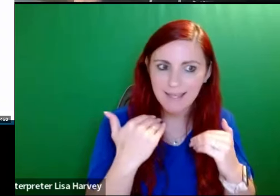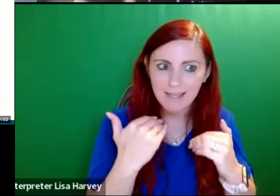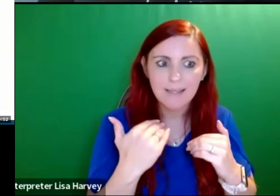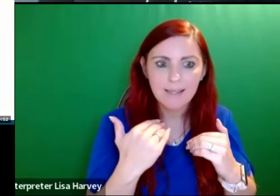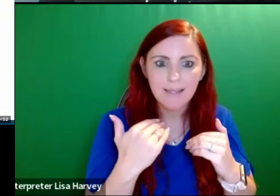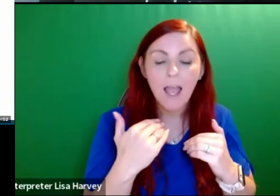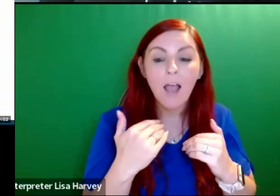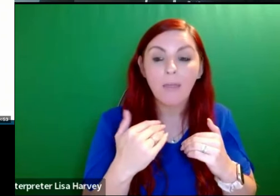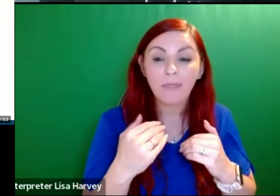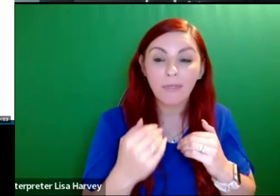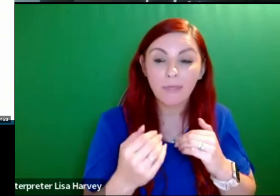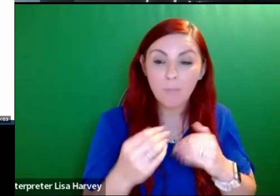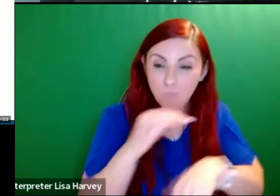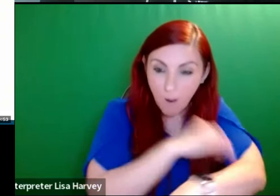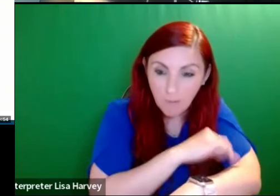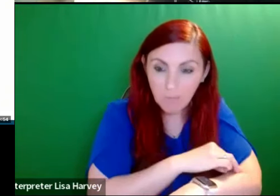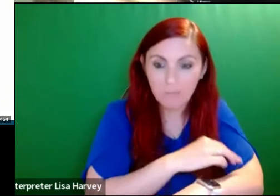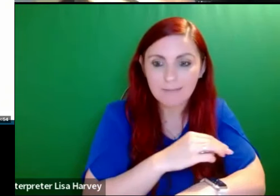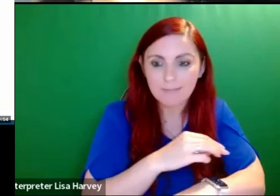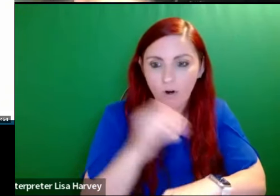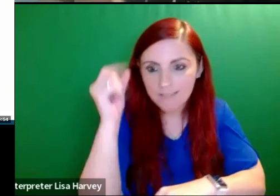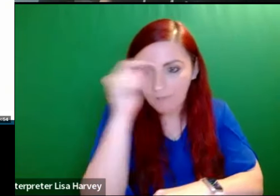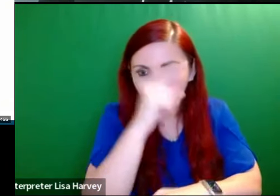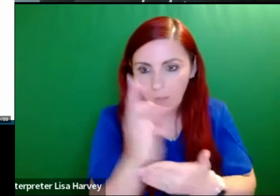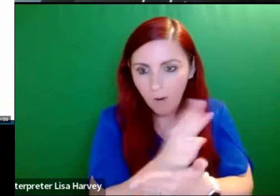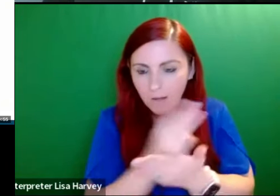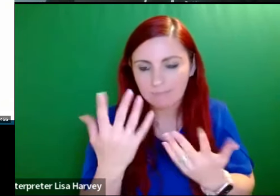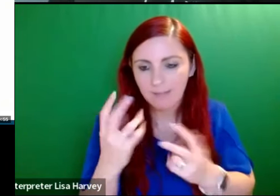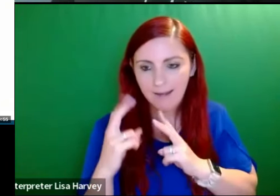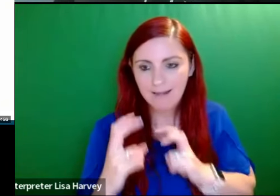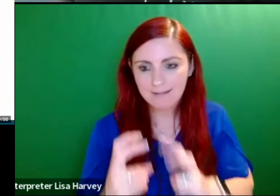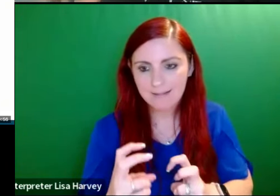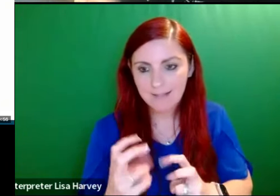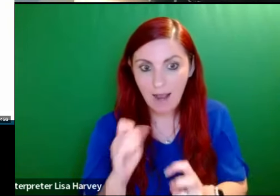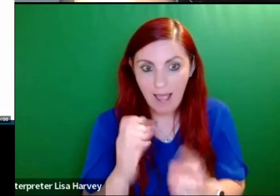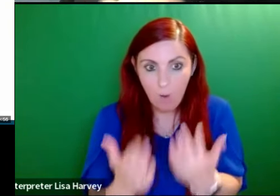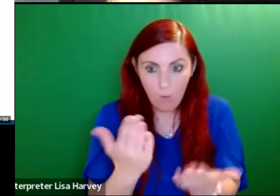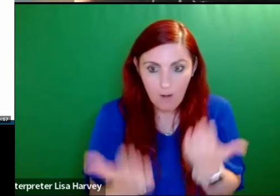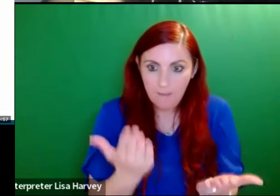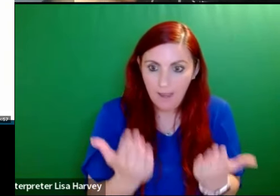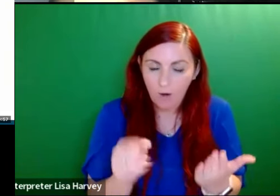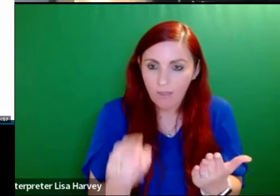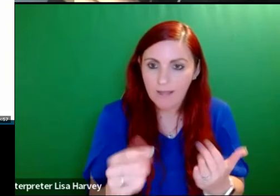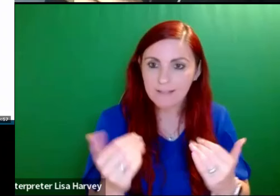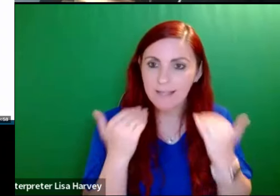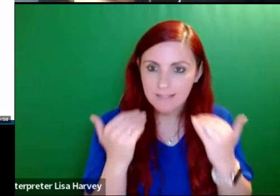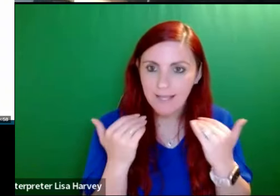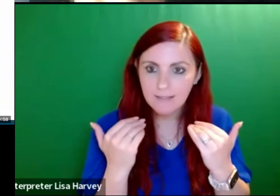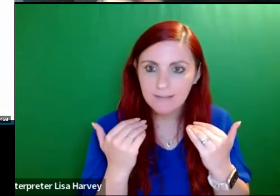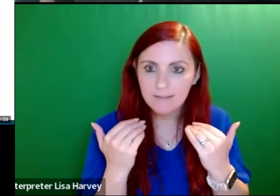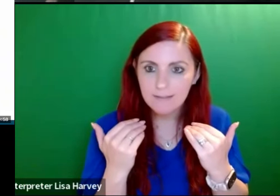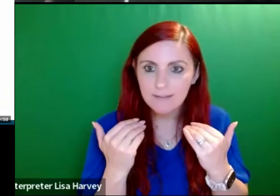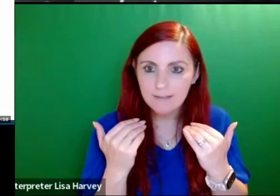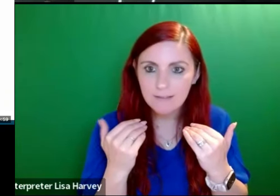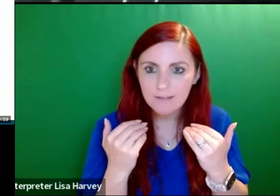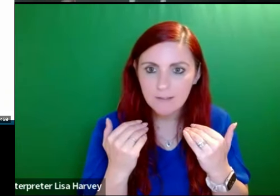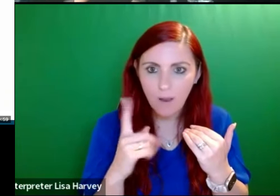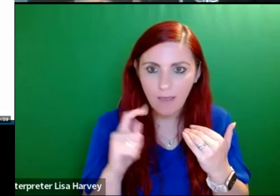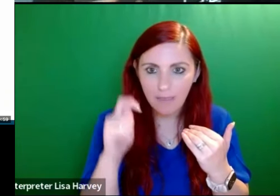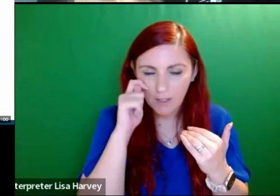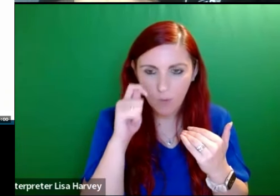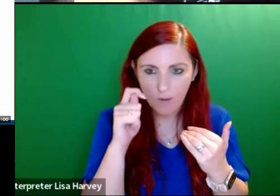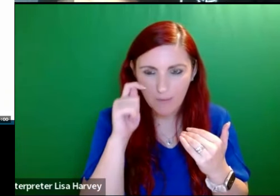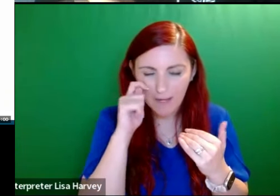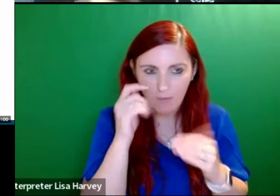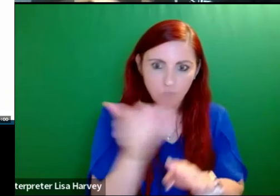the analysis and how you interpret that data. It needs to be, I think, interpreted in the context of previous literature.